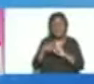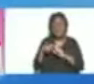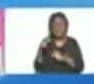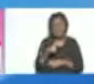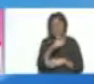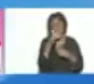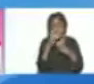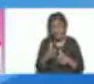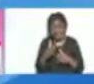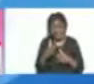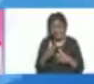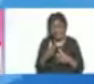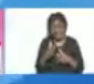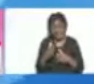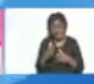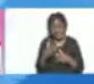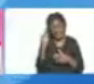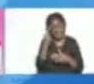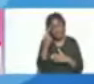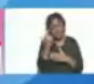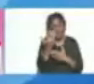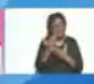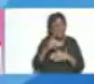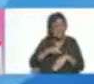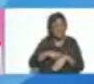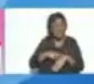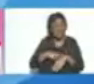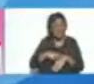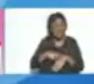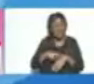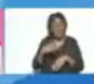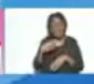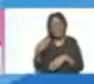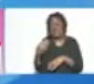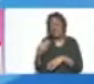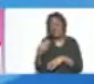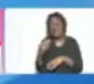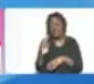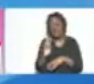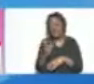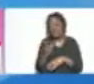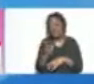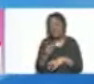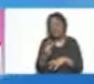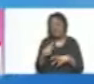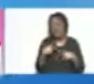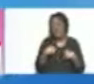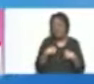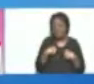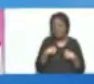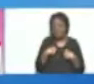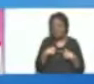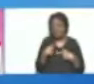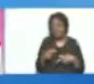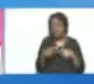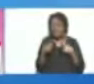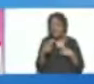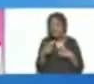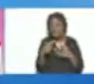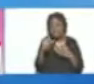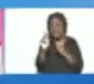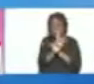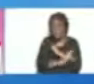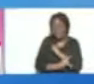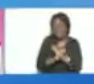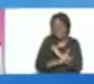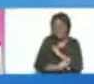in question for a period of time, and we have dished out